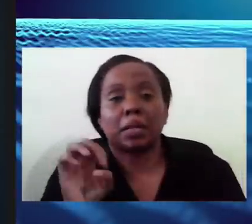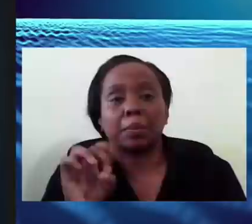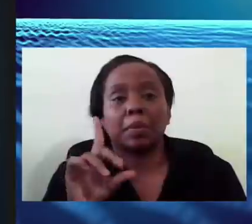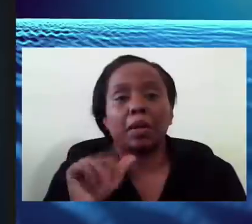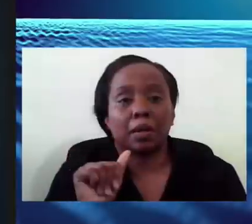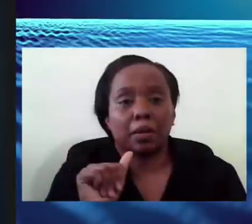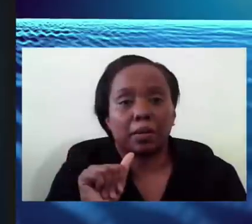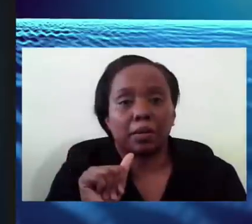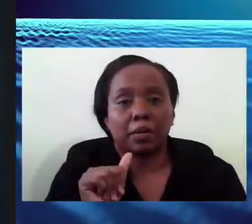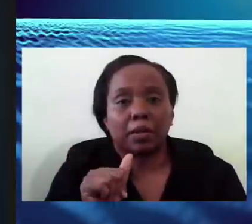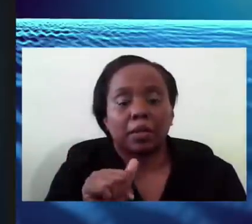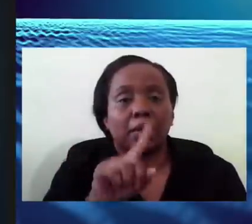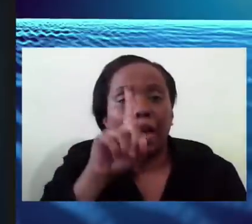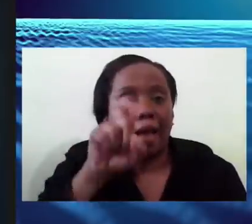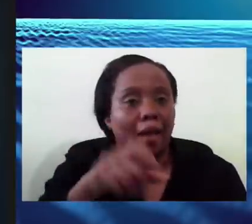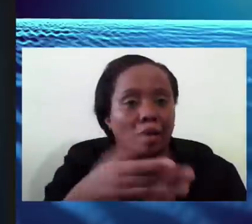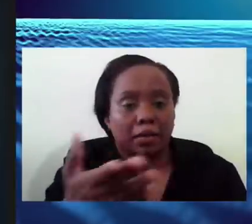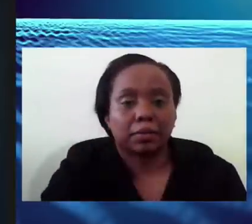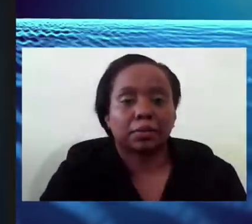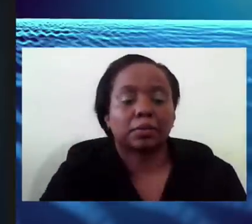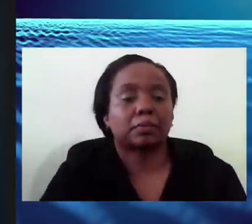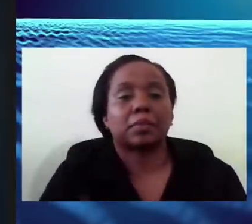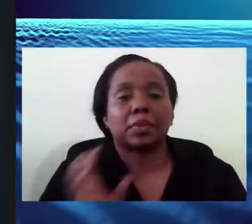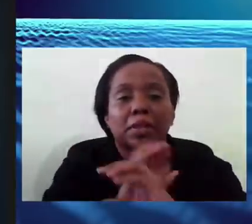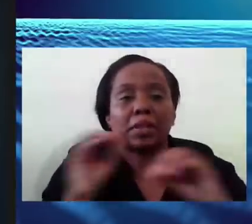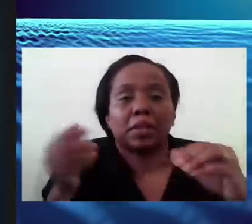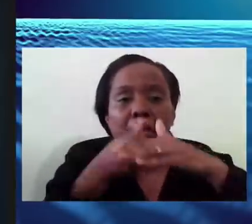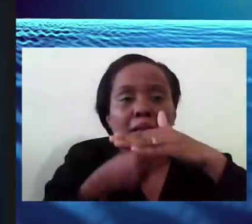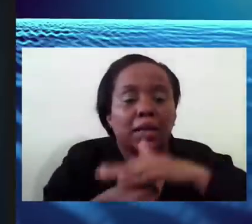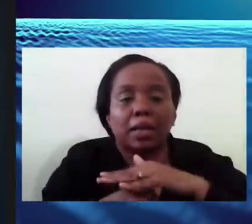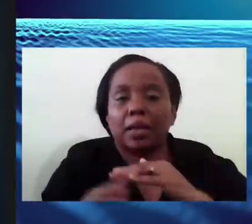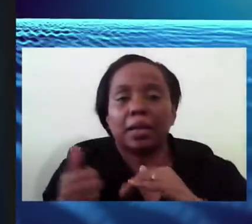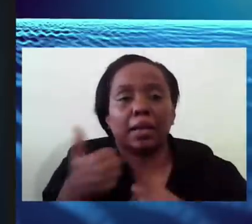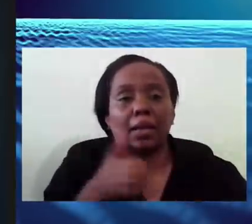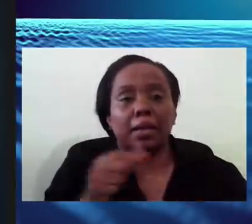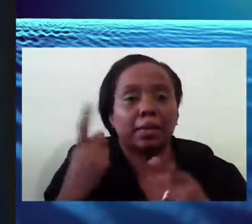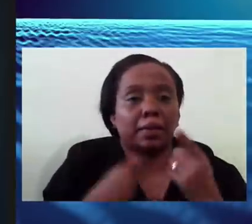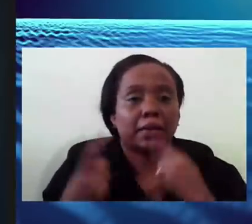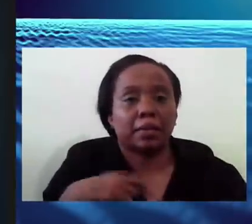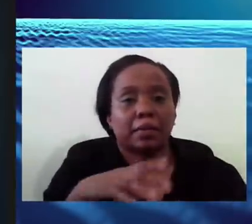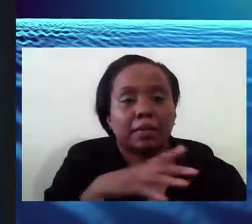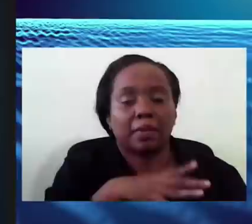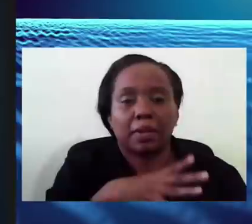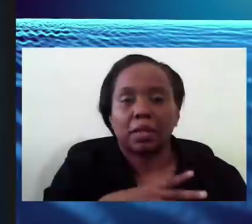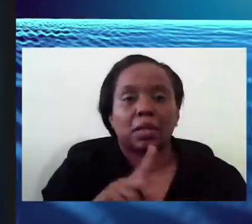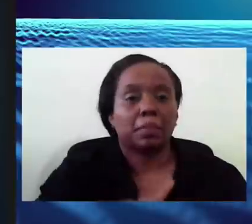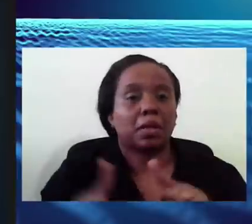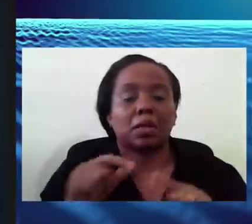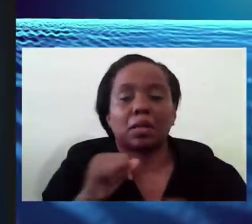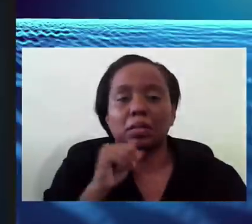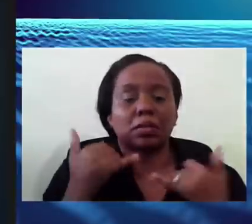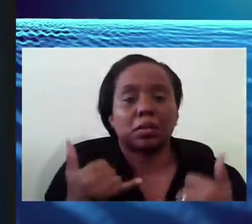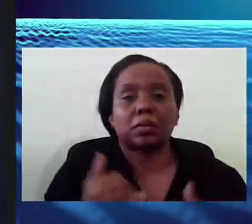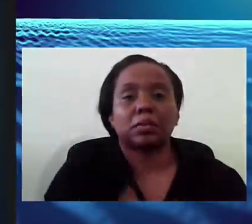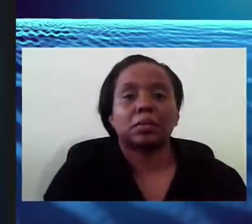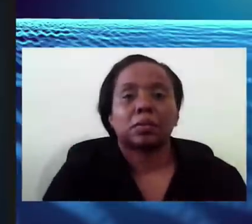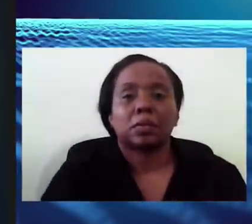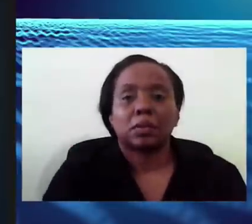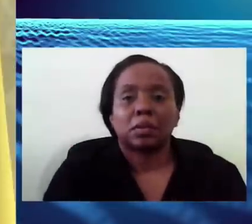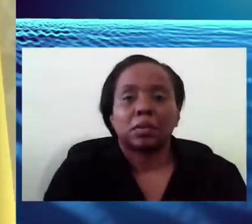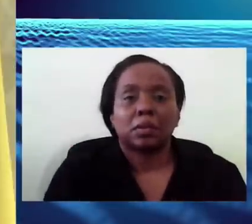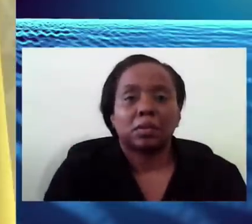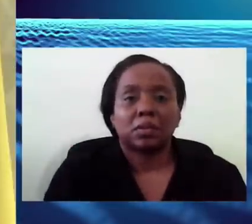to them. We have nothing to hide. I'm happy to answer your questions, but I can't do it right now in this press conference.